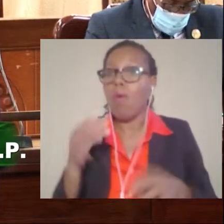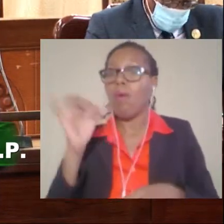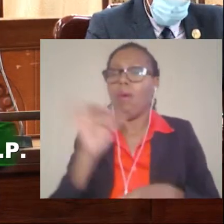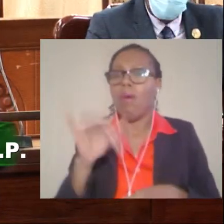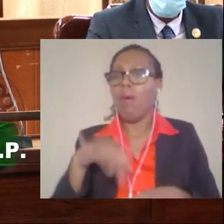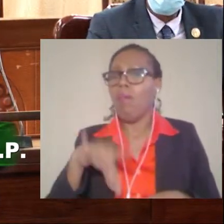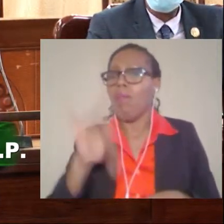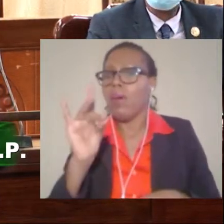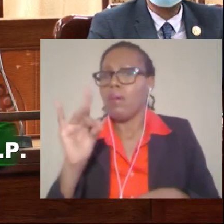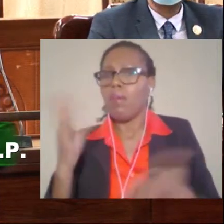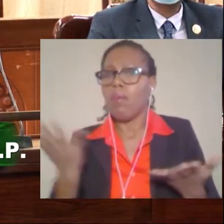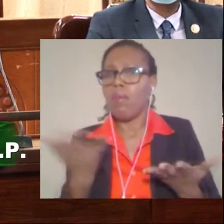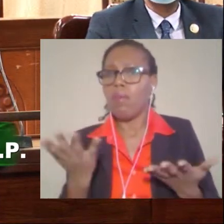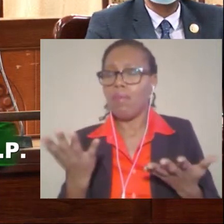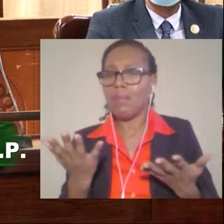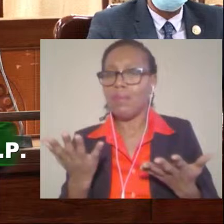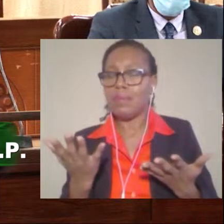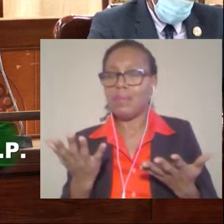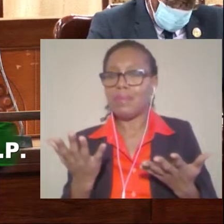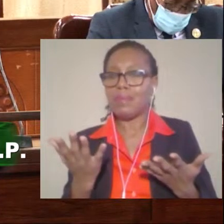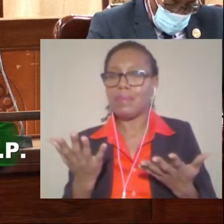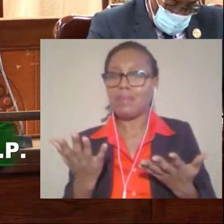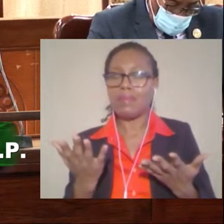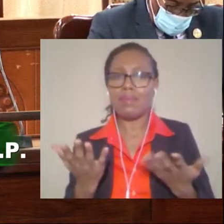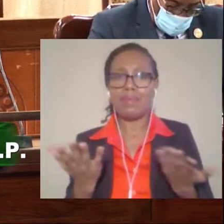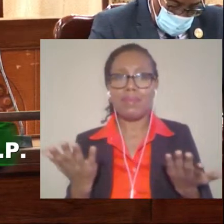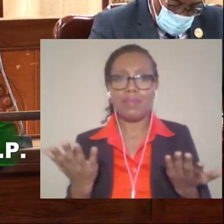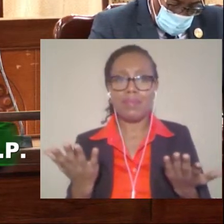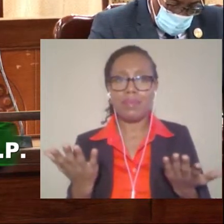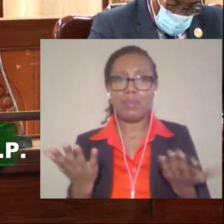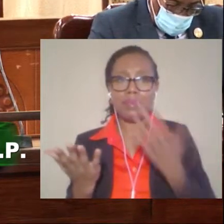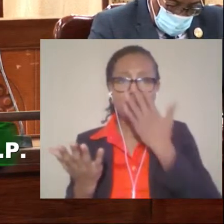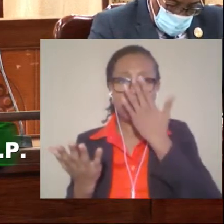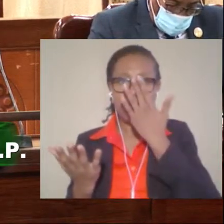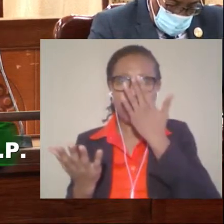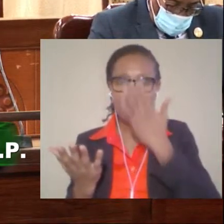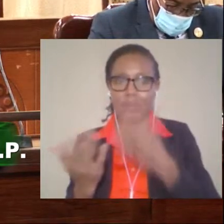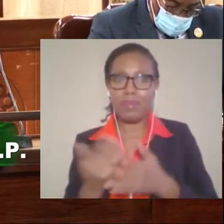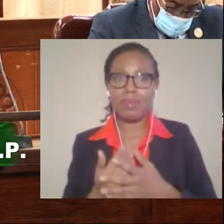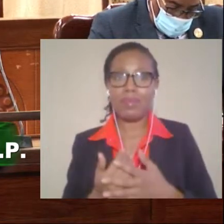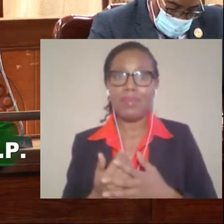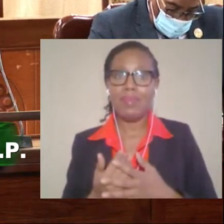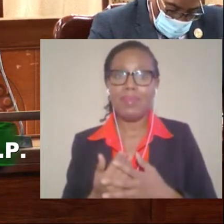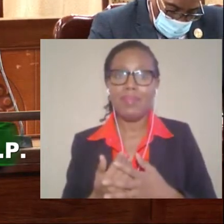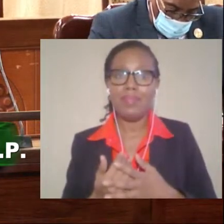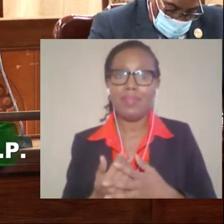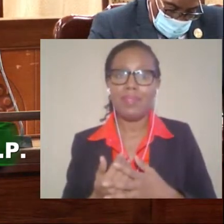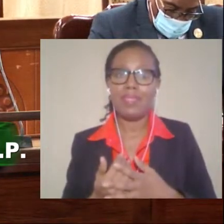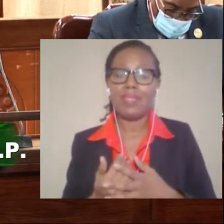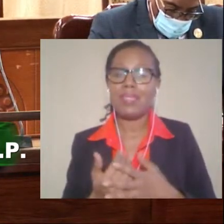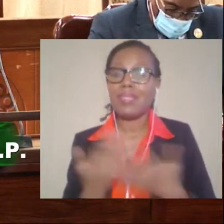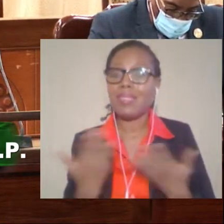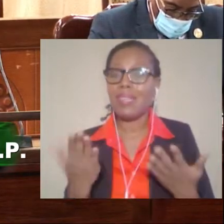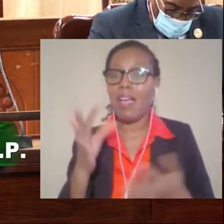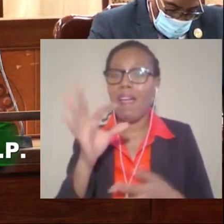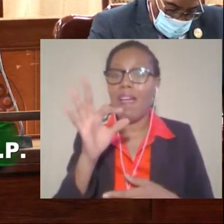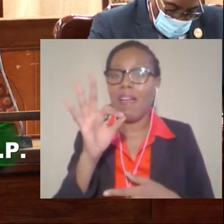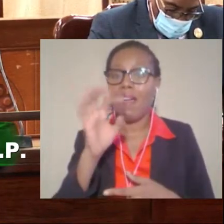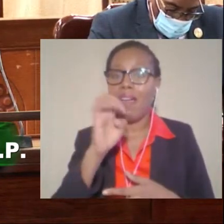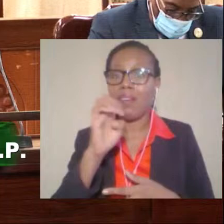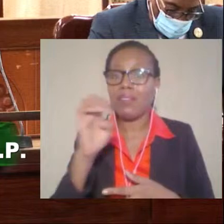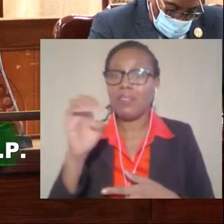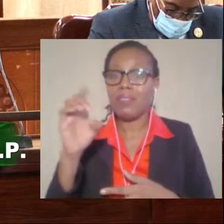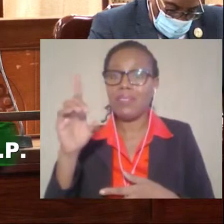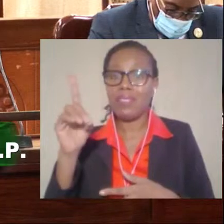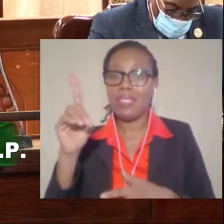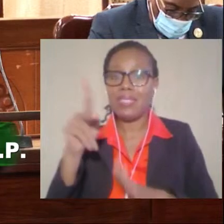no alacrity shown with respect to developing the feed program. Now, I'm shocked to hear